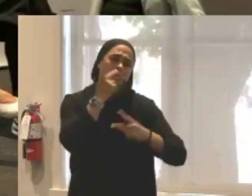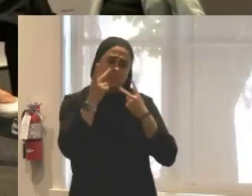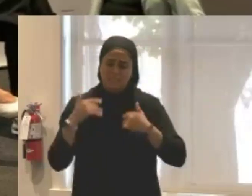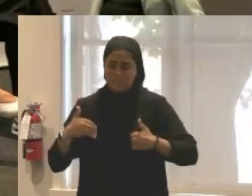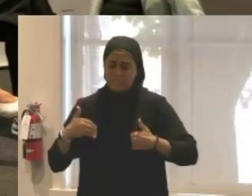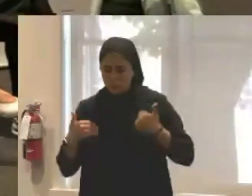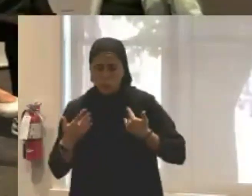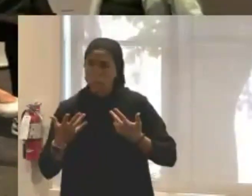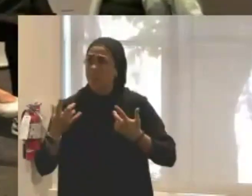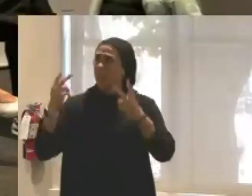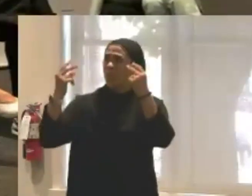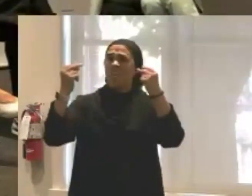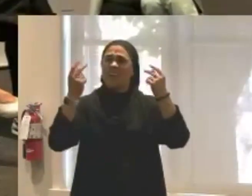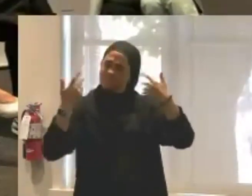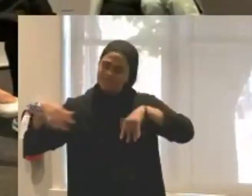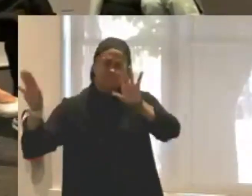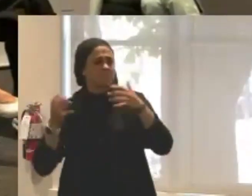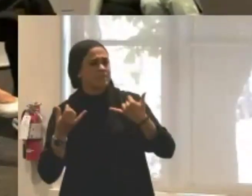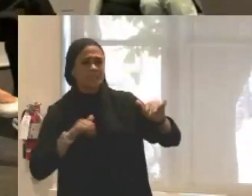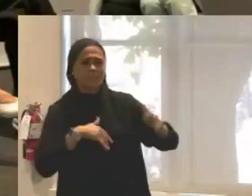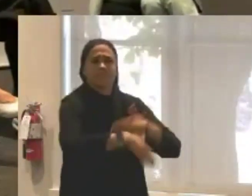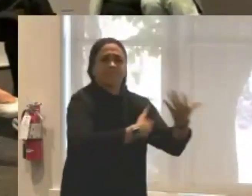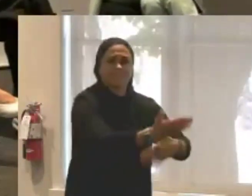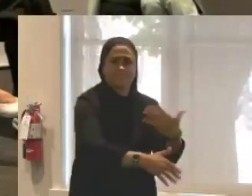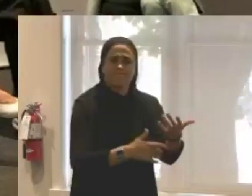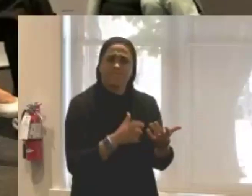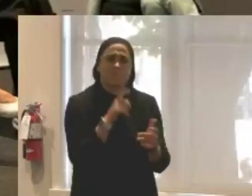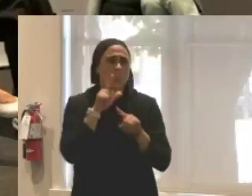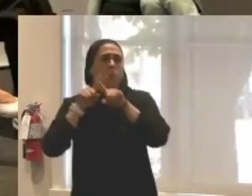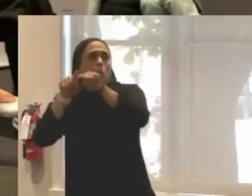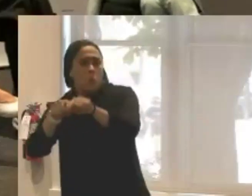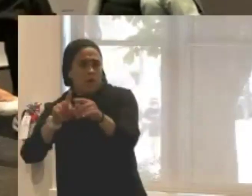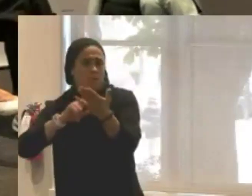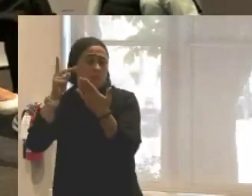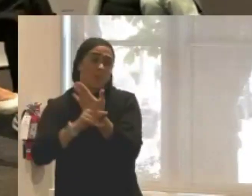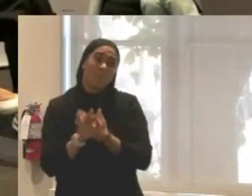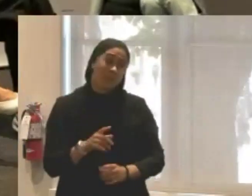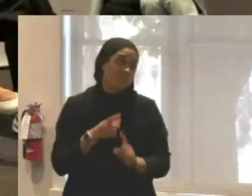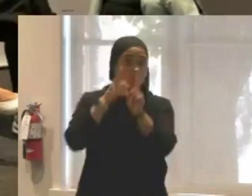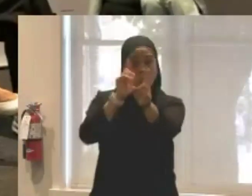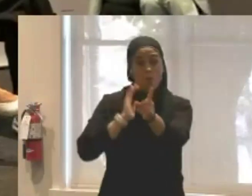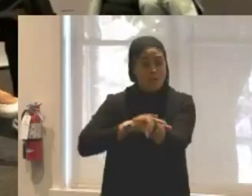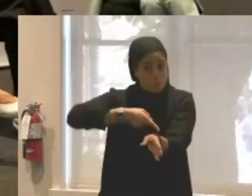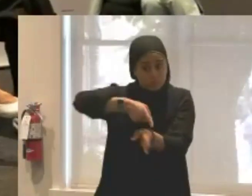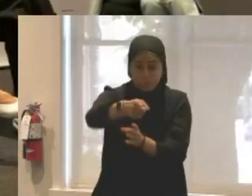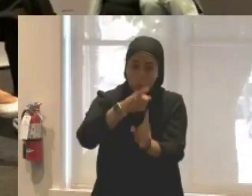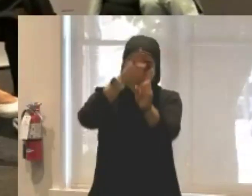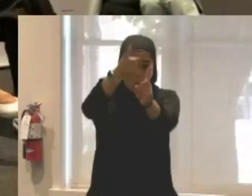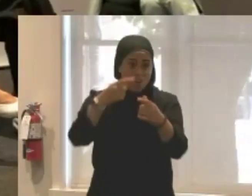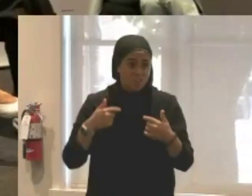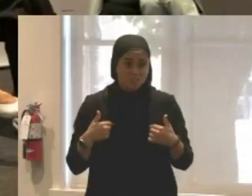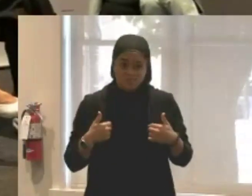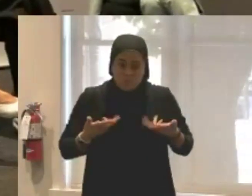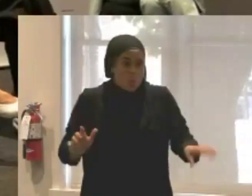initiative of their own lives and don't require to depend on any of the programs or services. Because that's the goal of the sector at the end, for none of us to be working